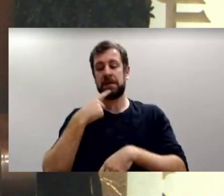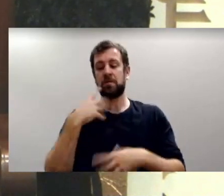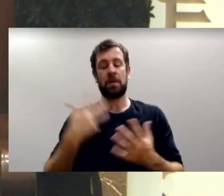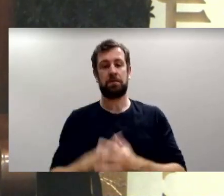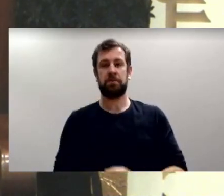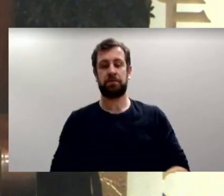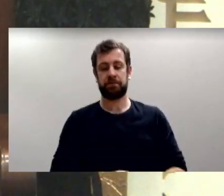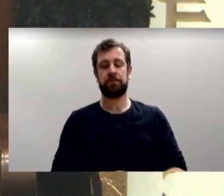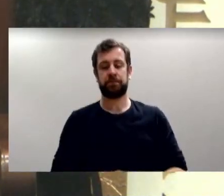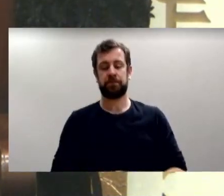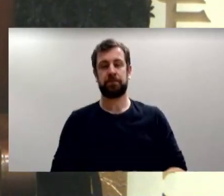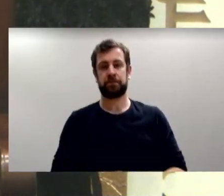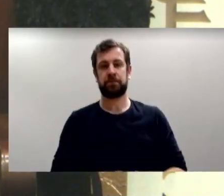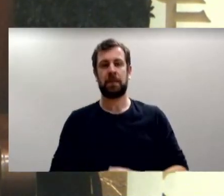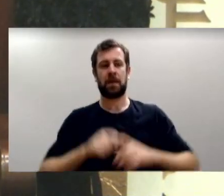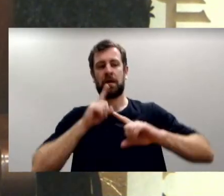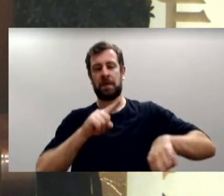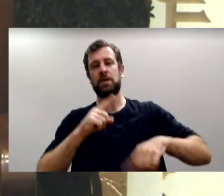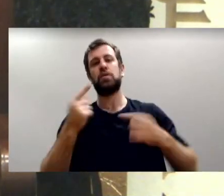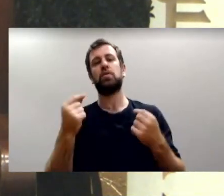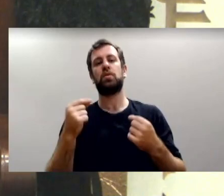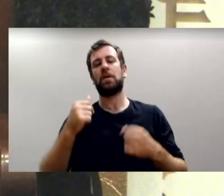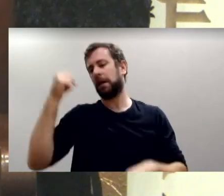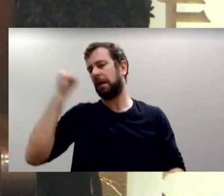command of doing the daily prayers.